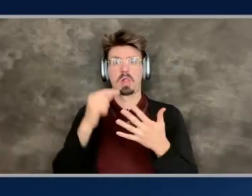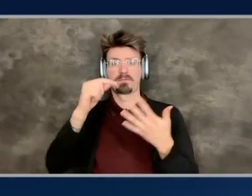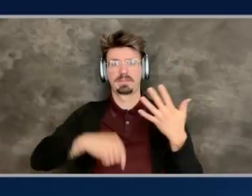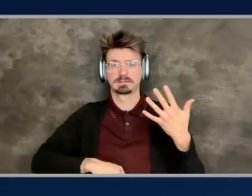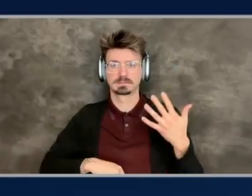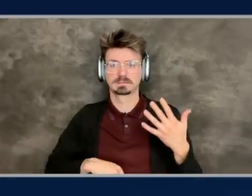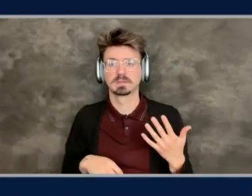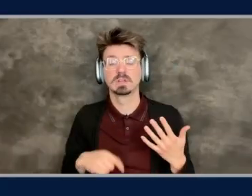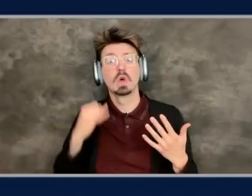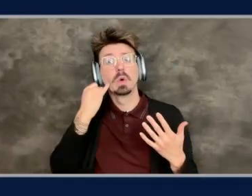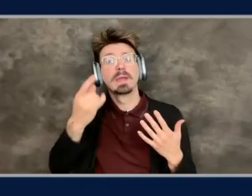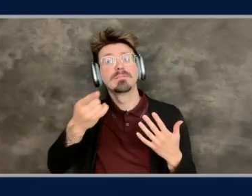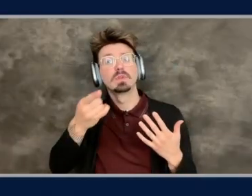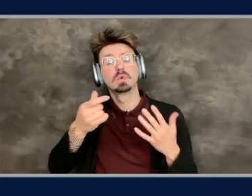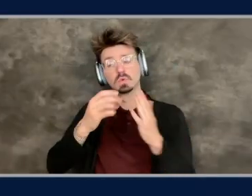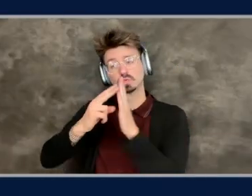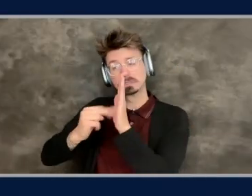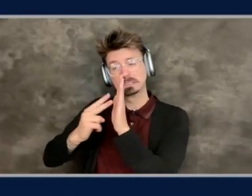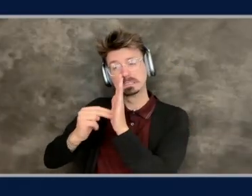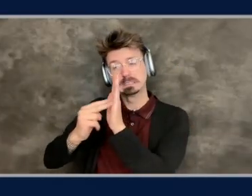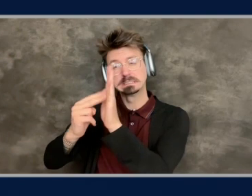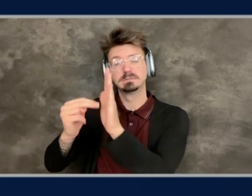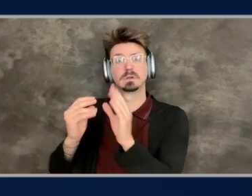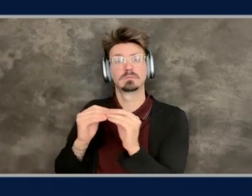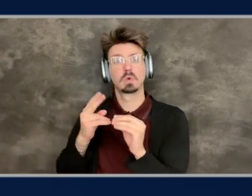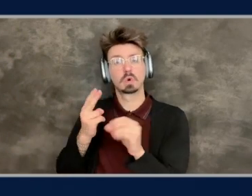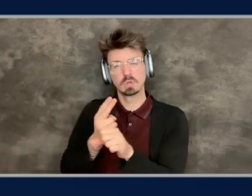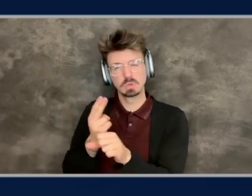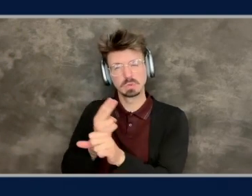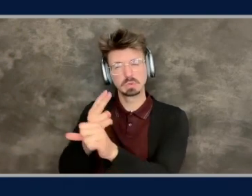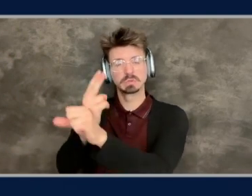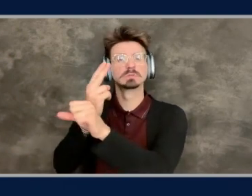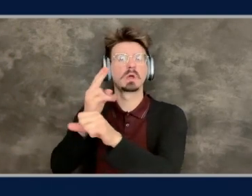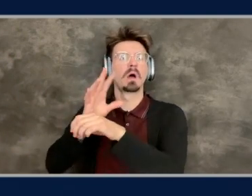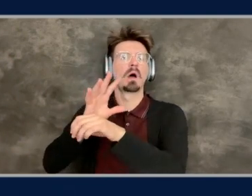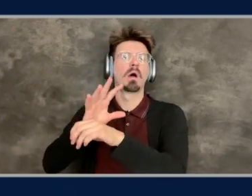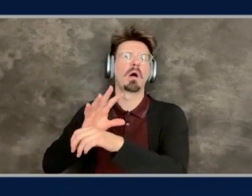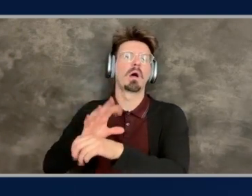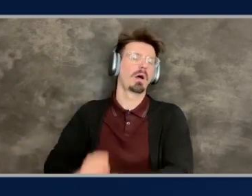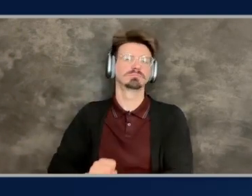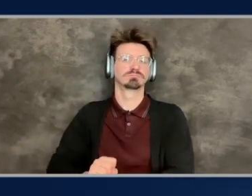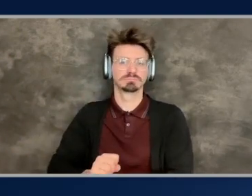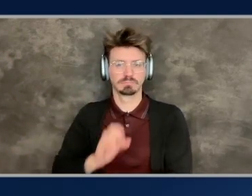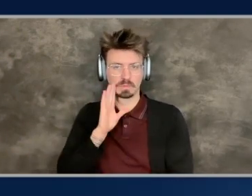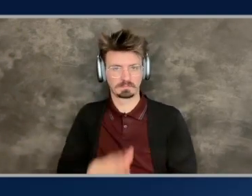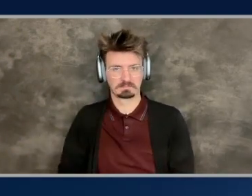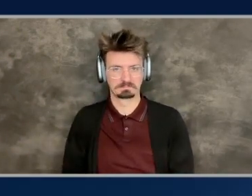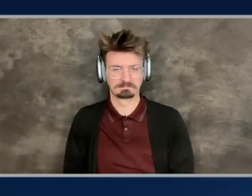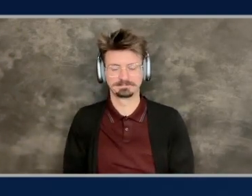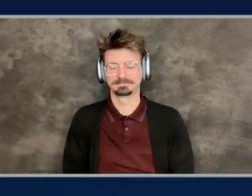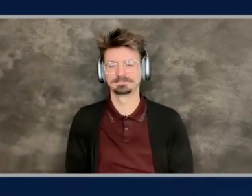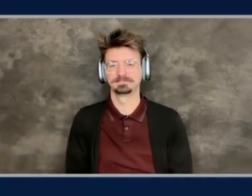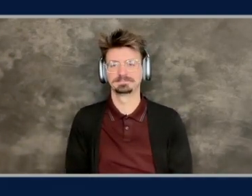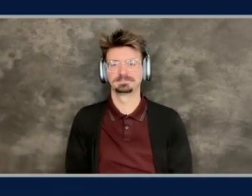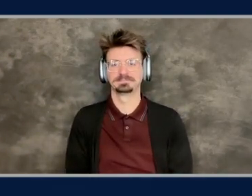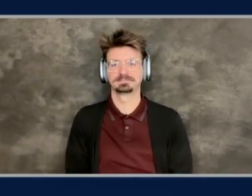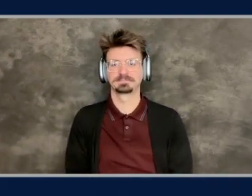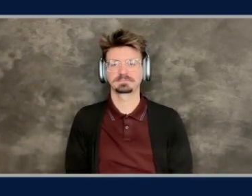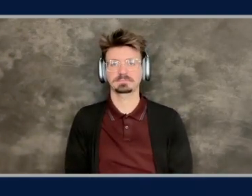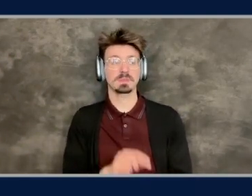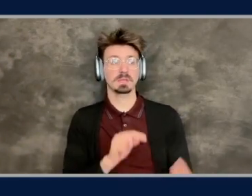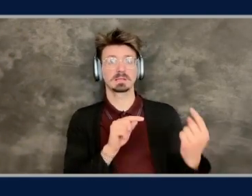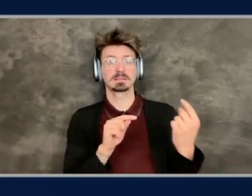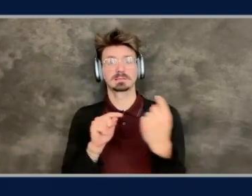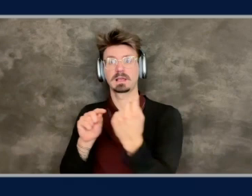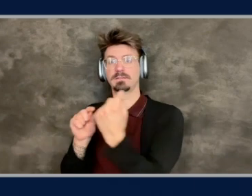the more you use this, you're going to start learning this naturally. Yeah, it's a two-way street. You're learning some information